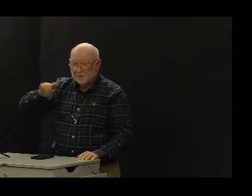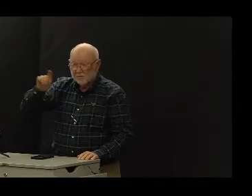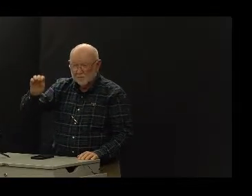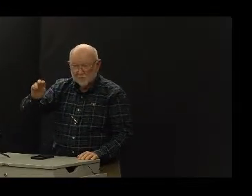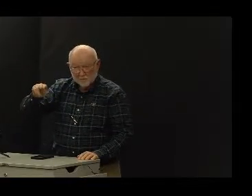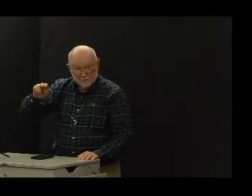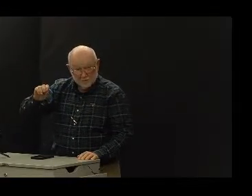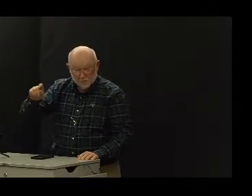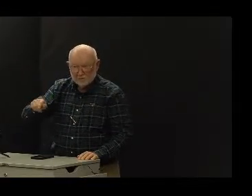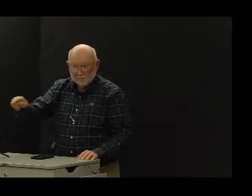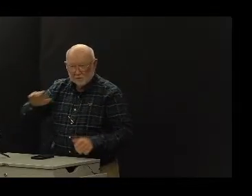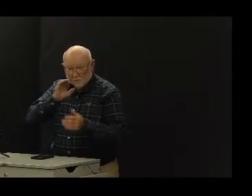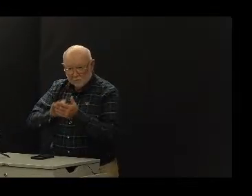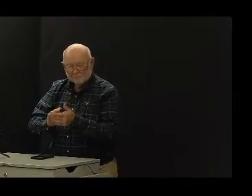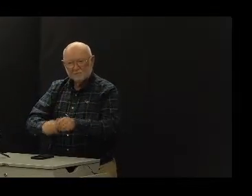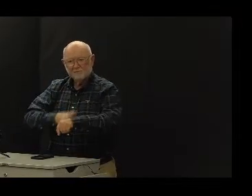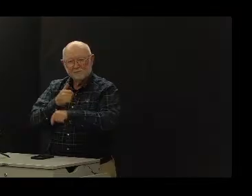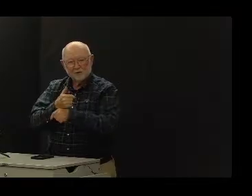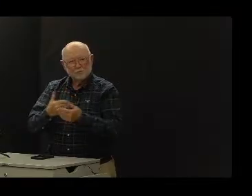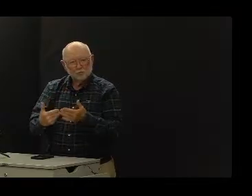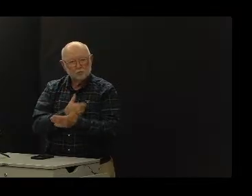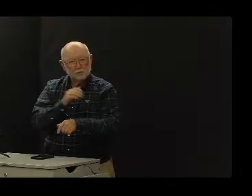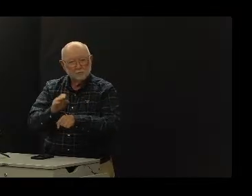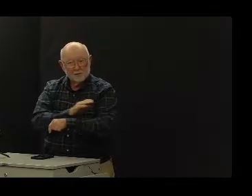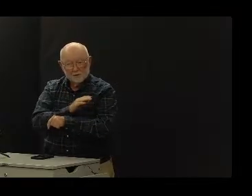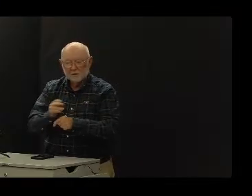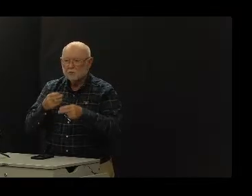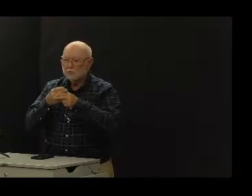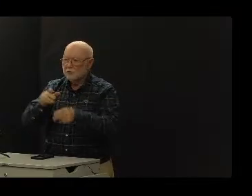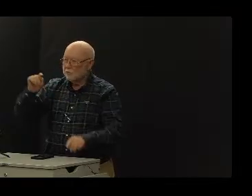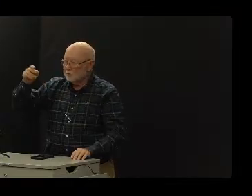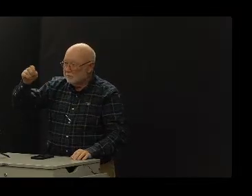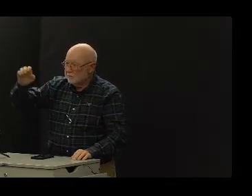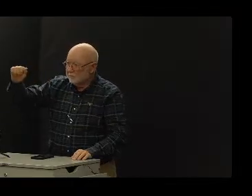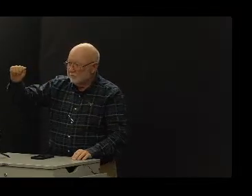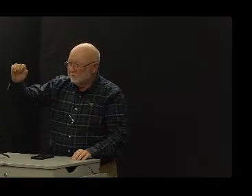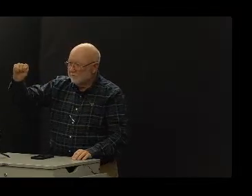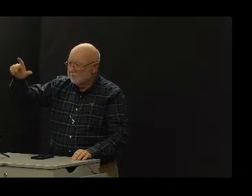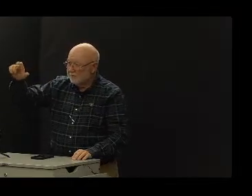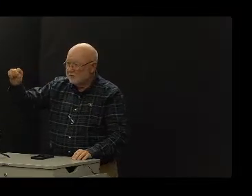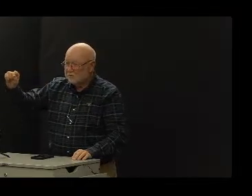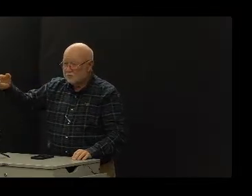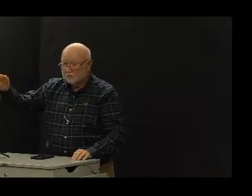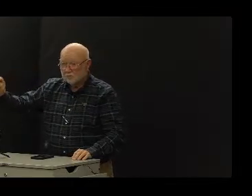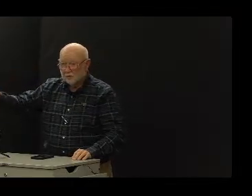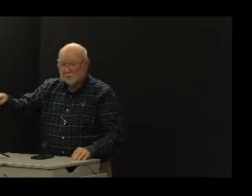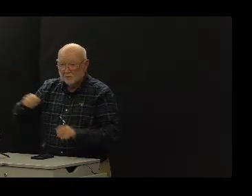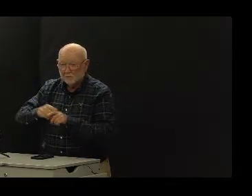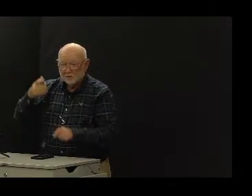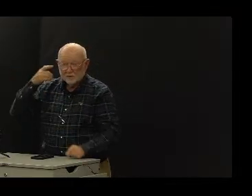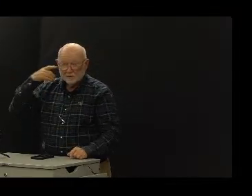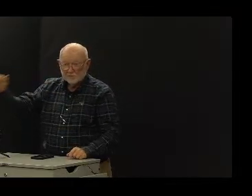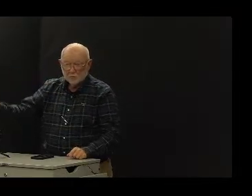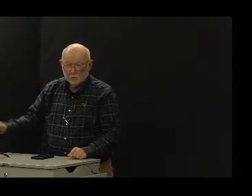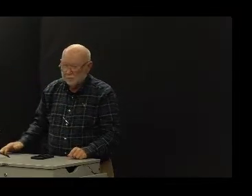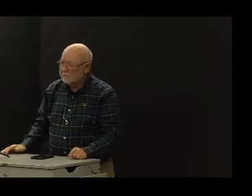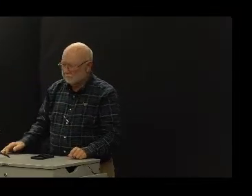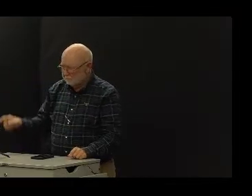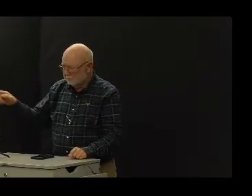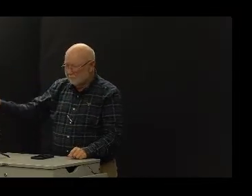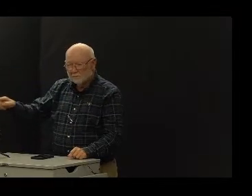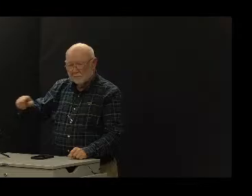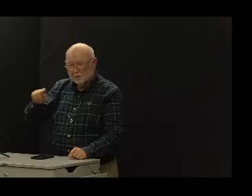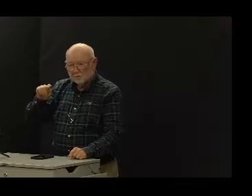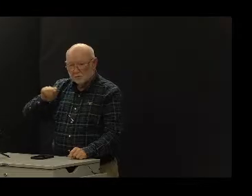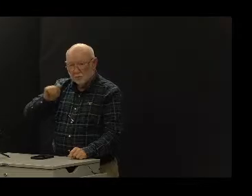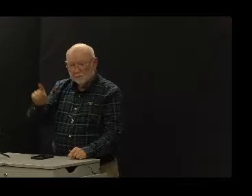want to mention Travis Zornoza. He and his wife founded a new company called ASL Shop based